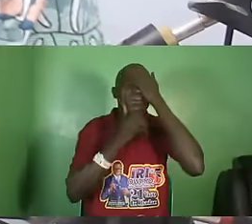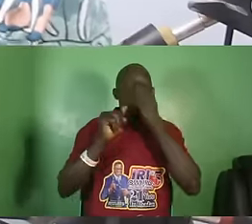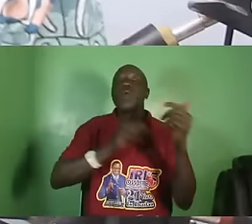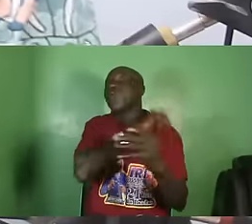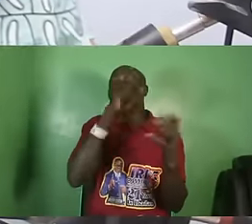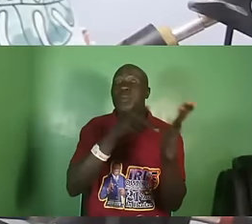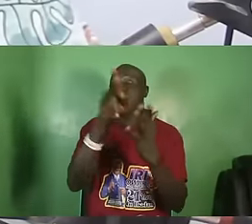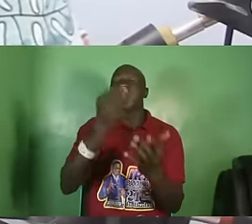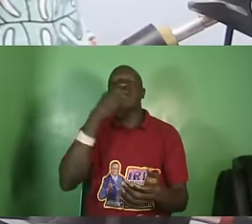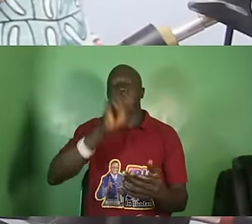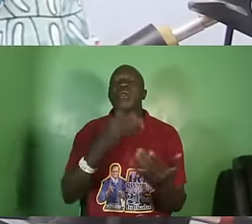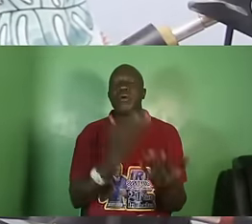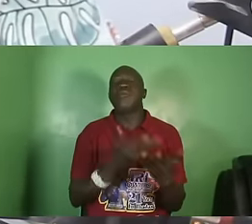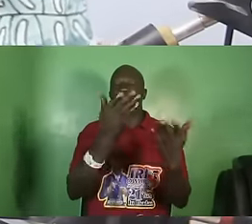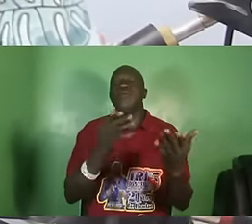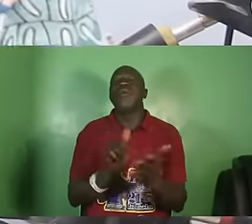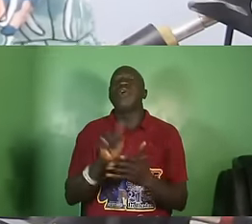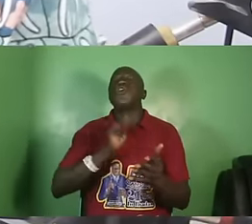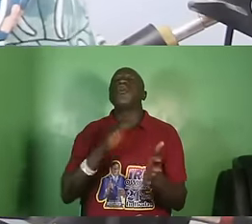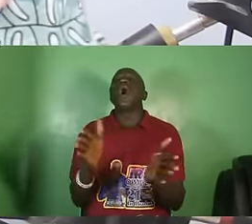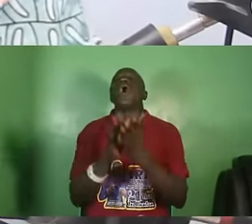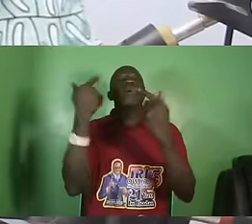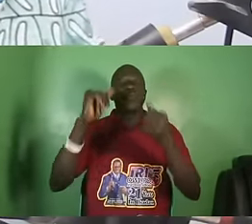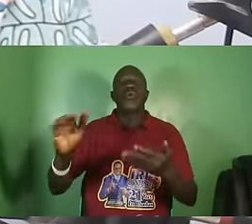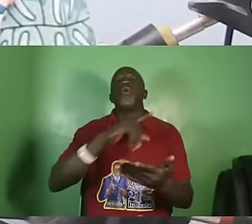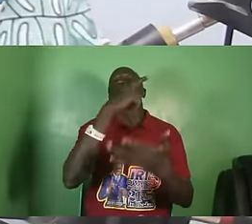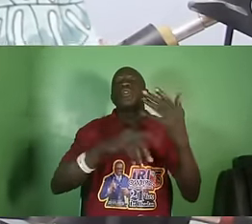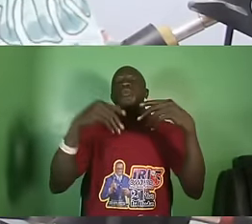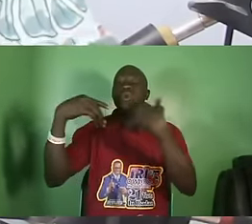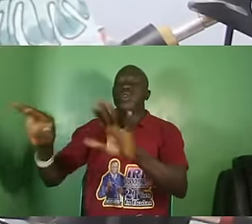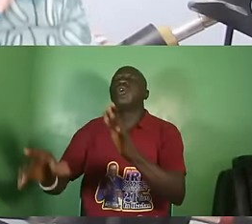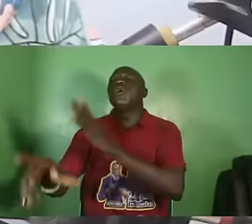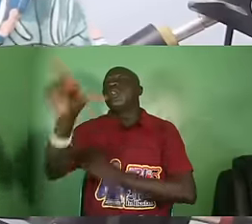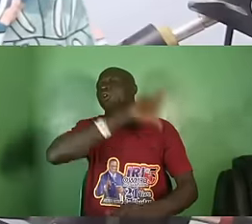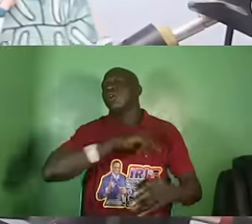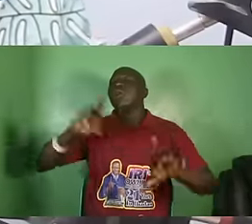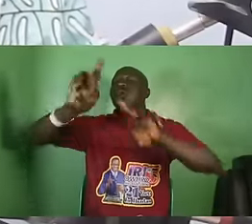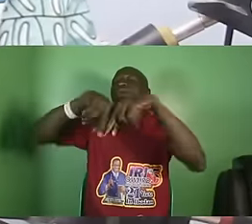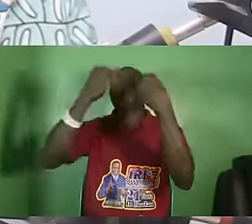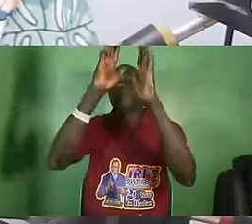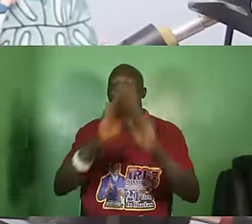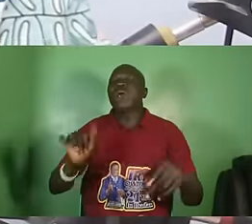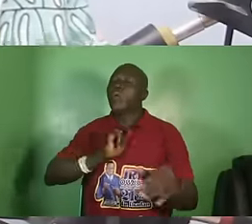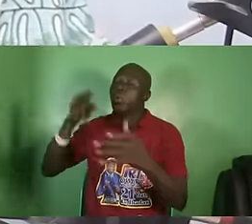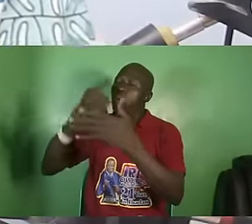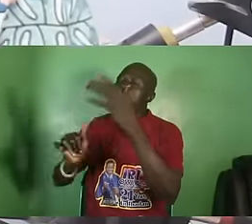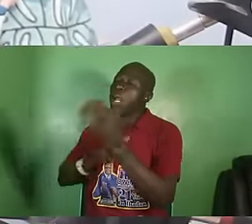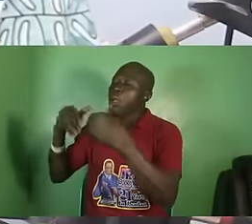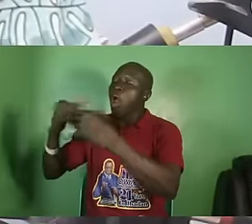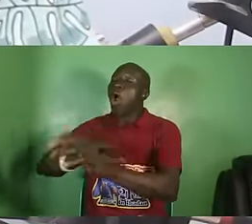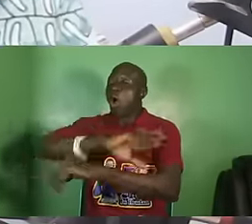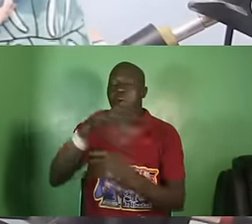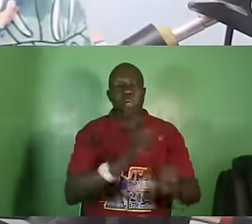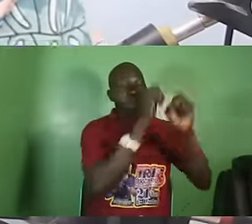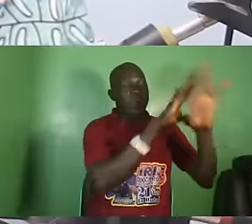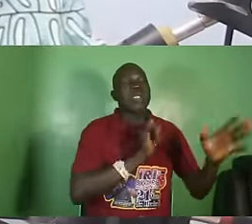sorry. What to pay your common offering? What to pay for? You now ask for whatever you lost. Lord, restore what